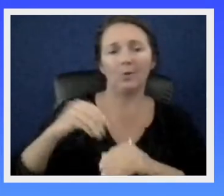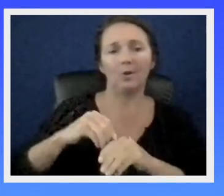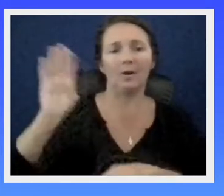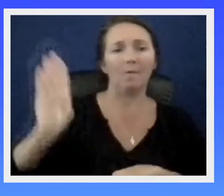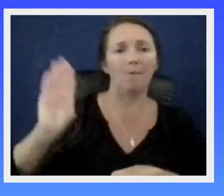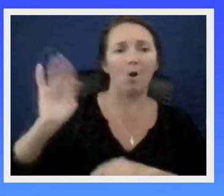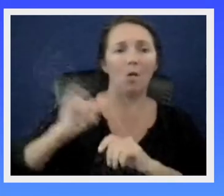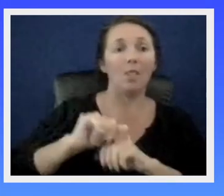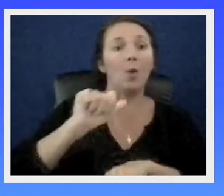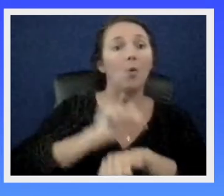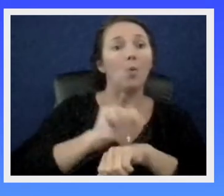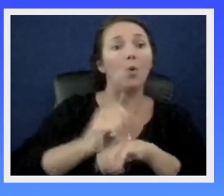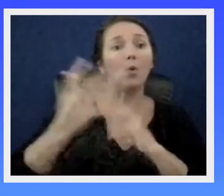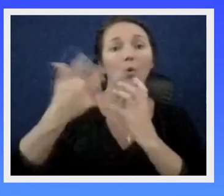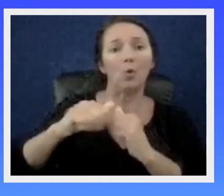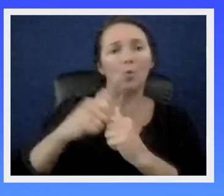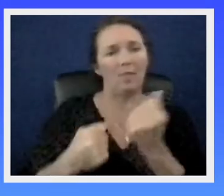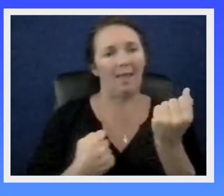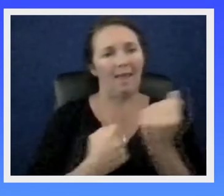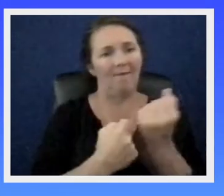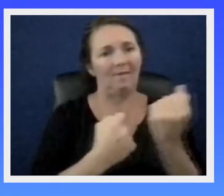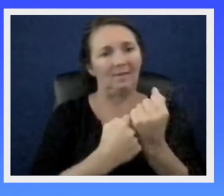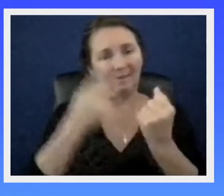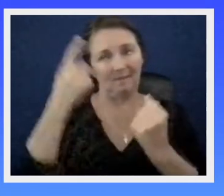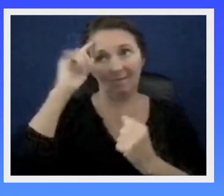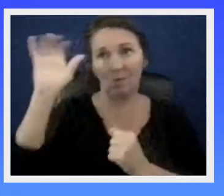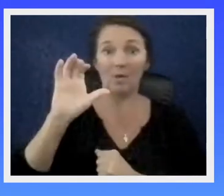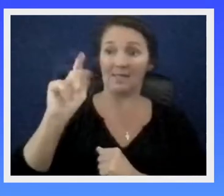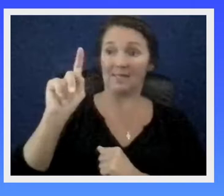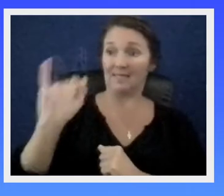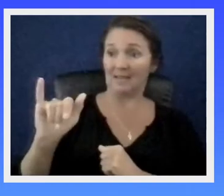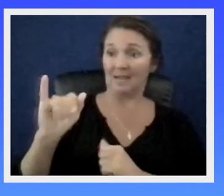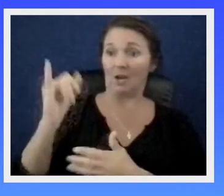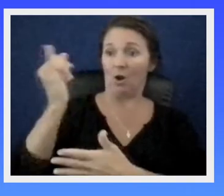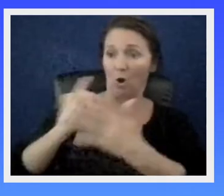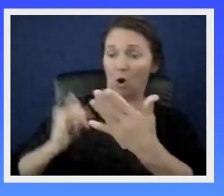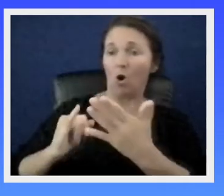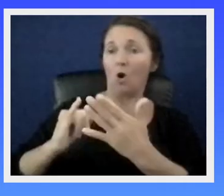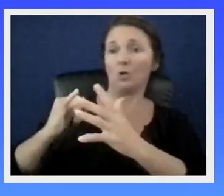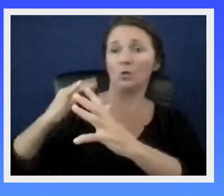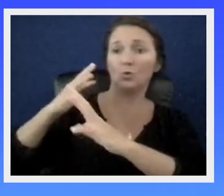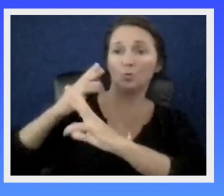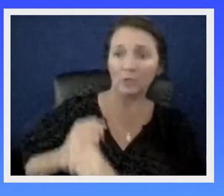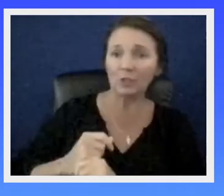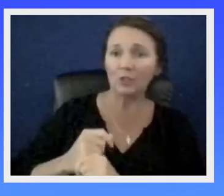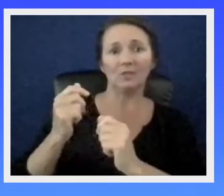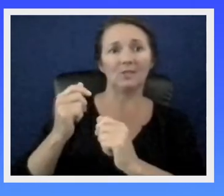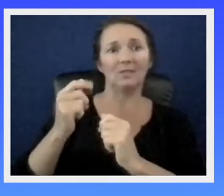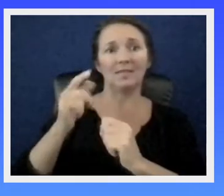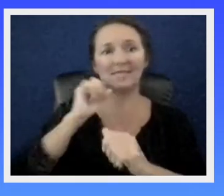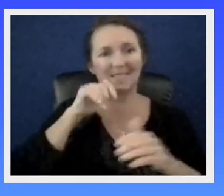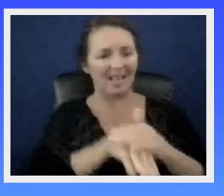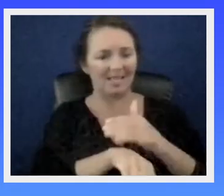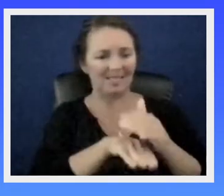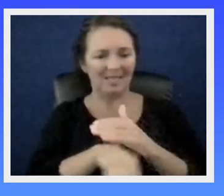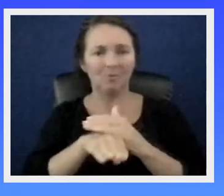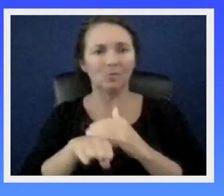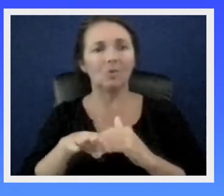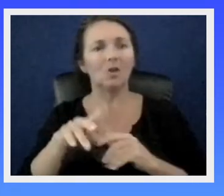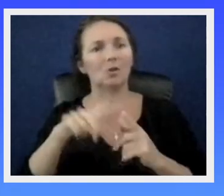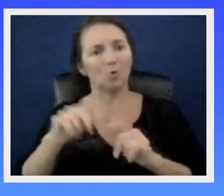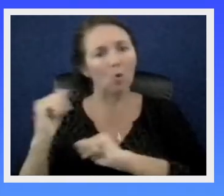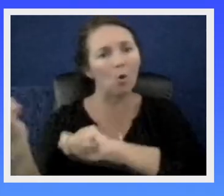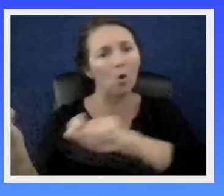shared advocacy for a city where arts, culture, and creativity are accessible to and representative of all